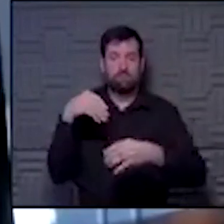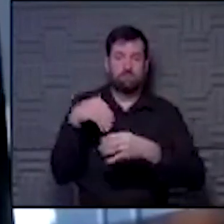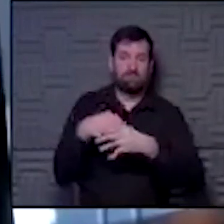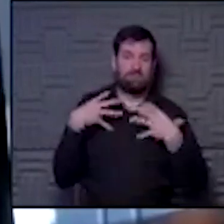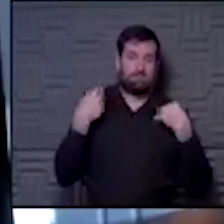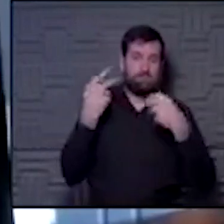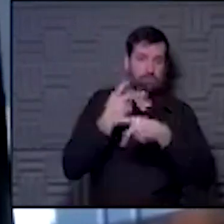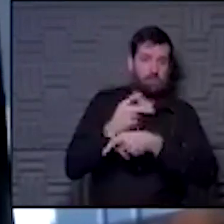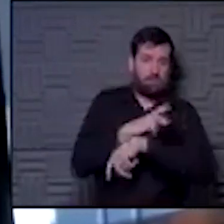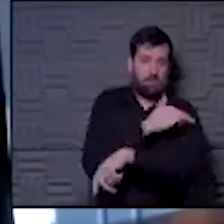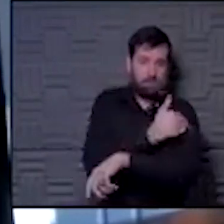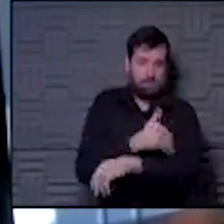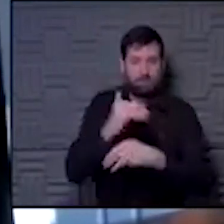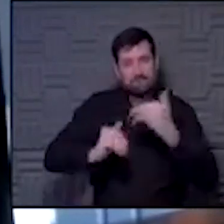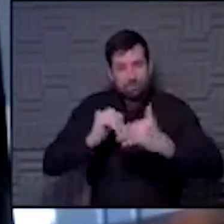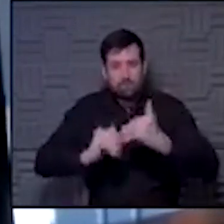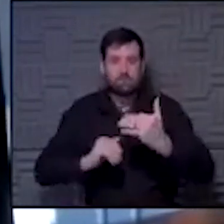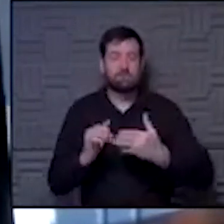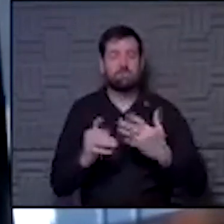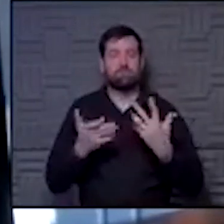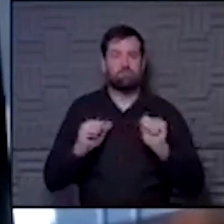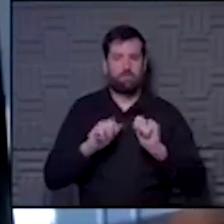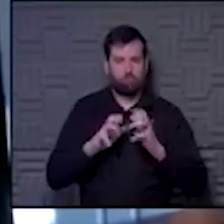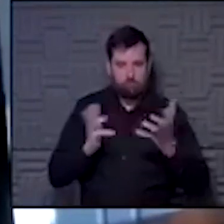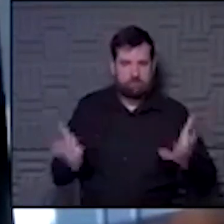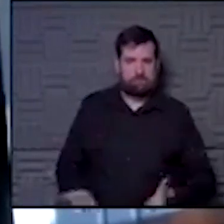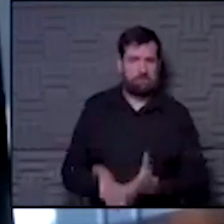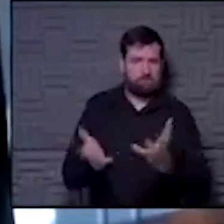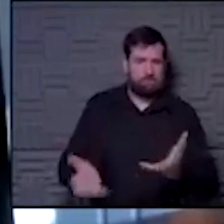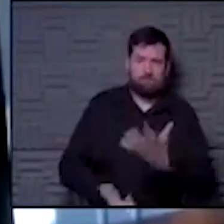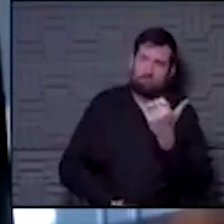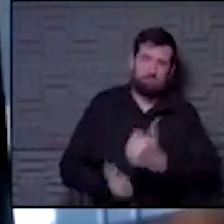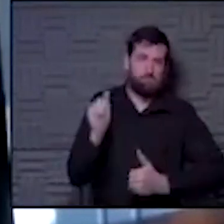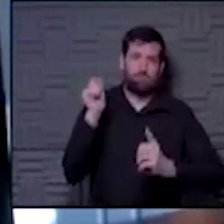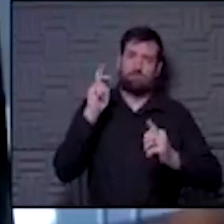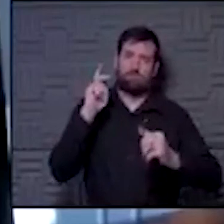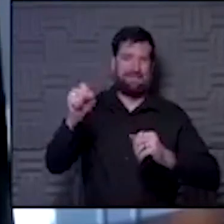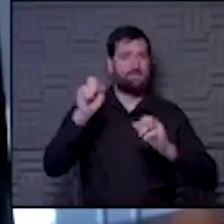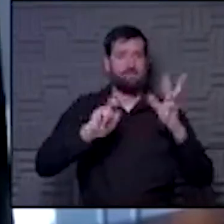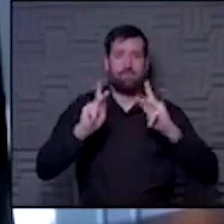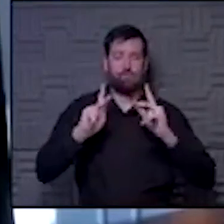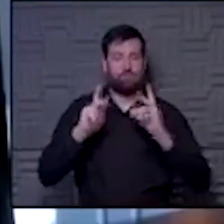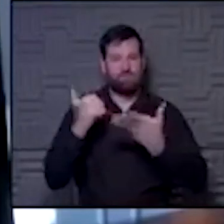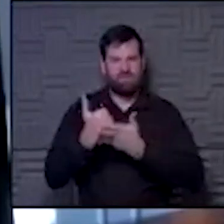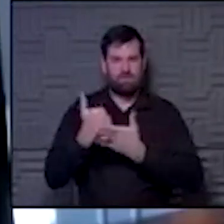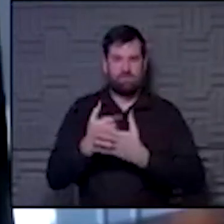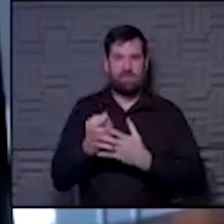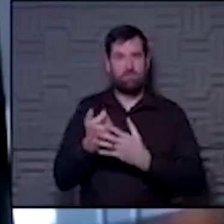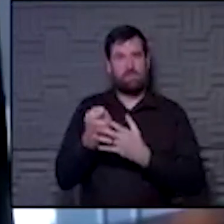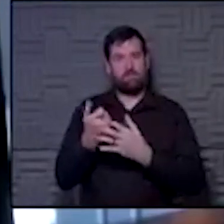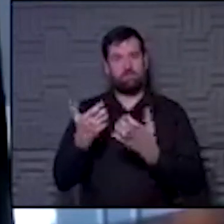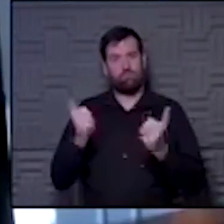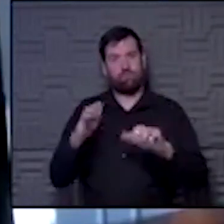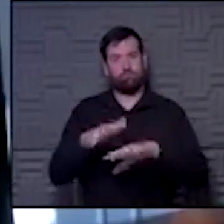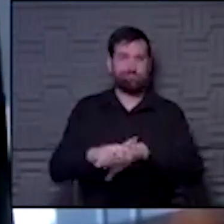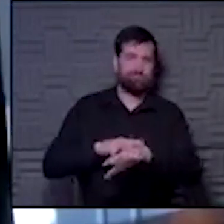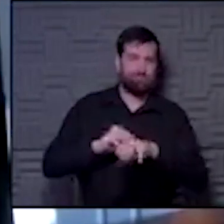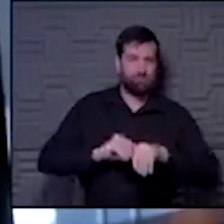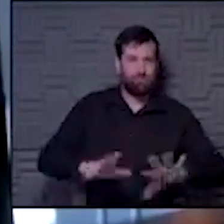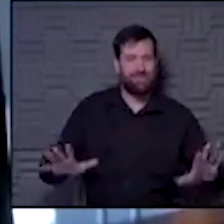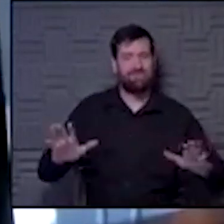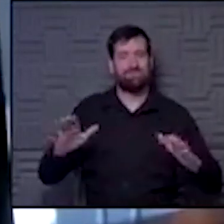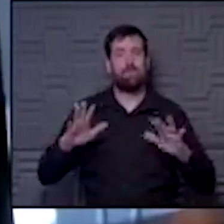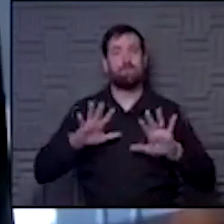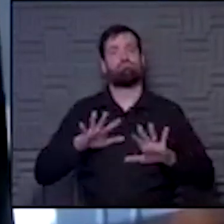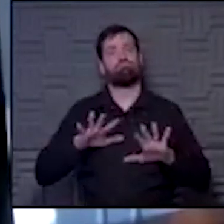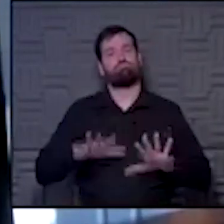working so hard. We're trying to mobilize as many Kansans as we can to help out a little extra right now to slow the spread, make life a little easier